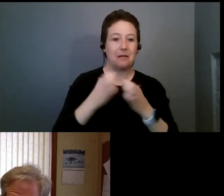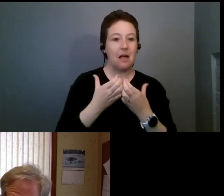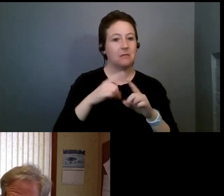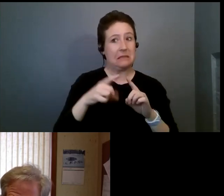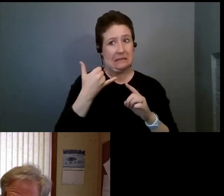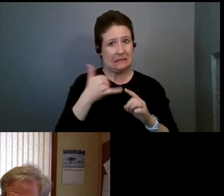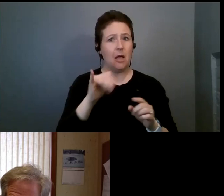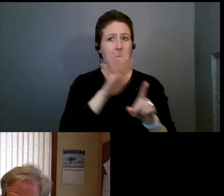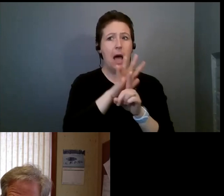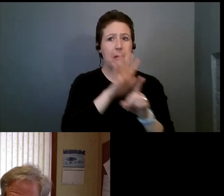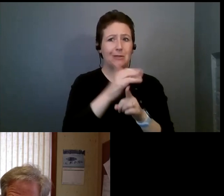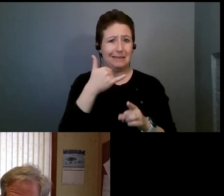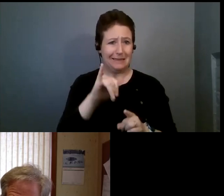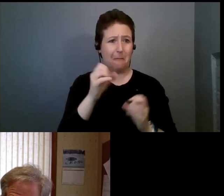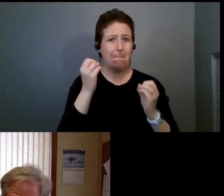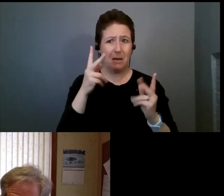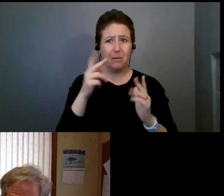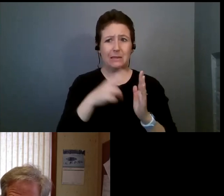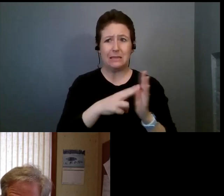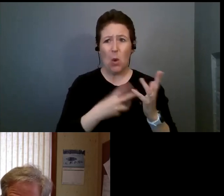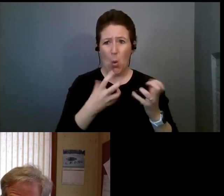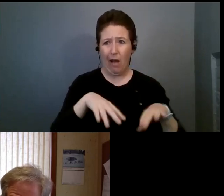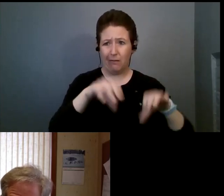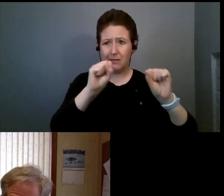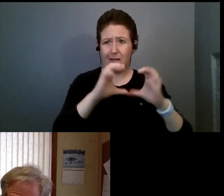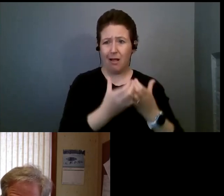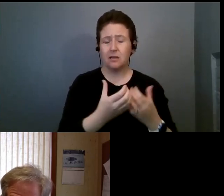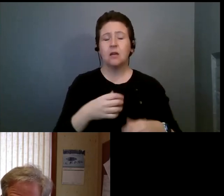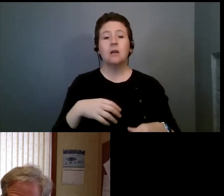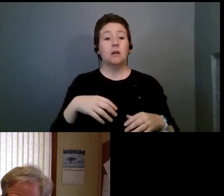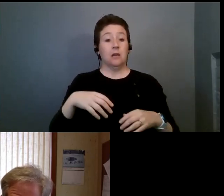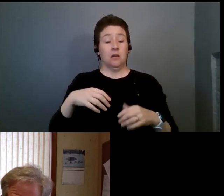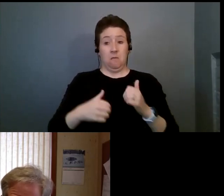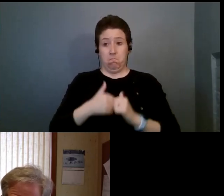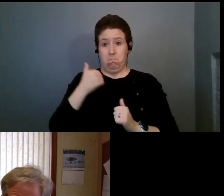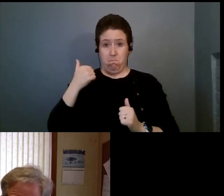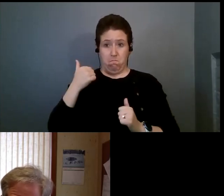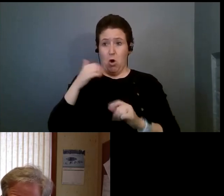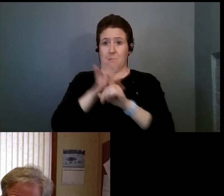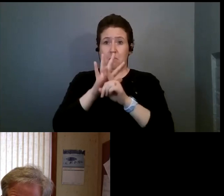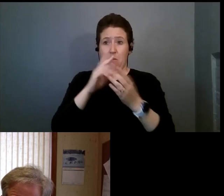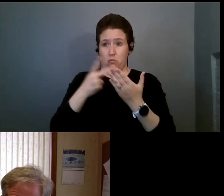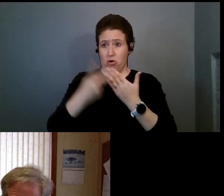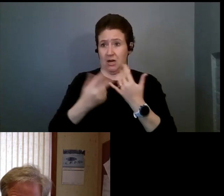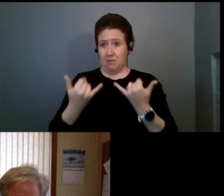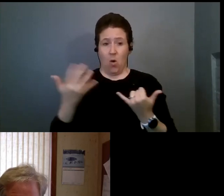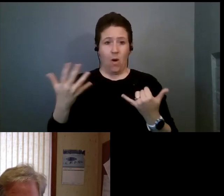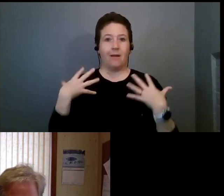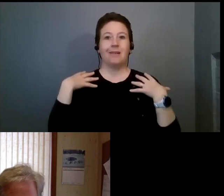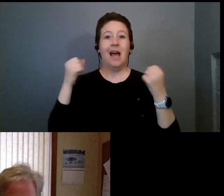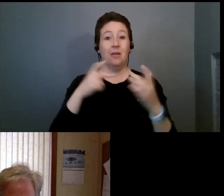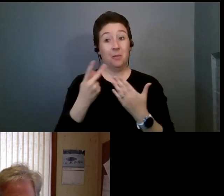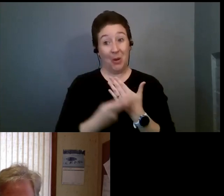strong. Probably the programs that are the greatest demand right now are our health